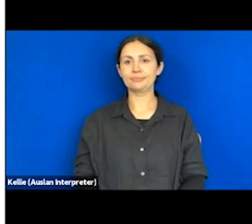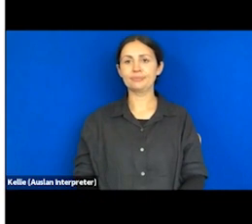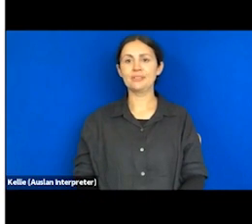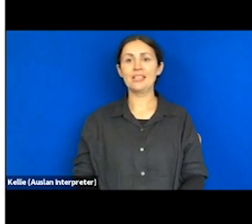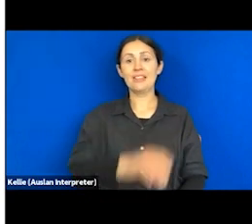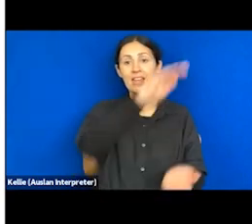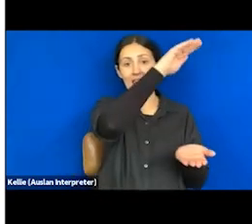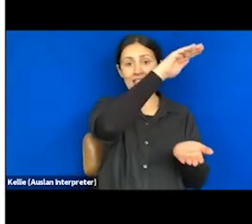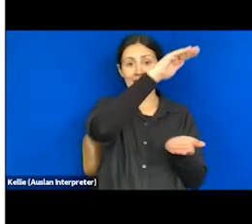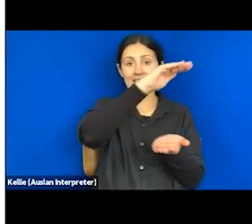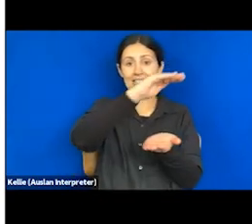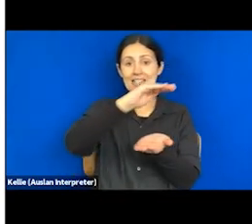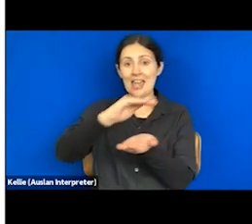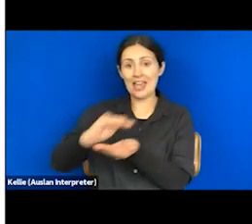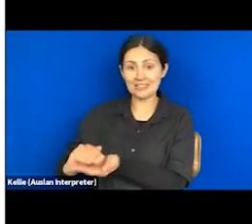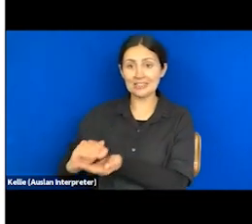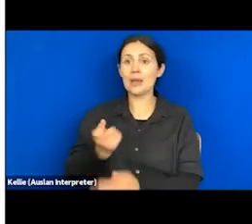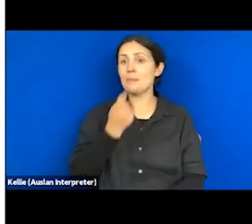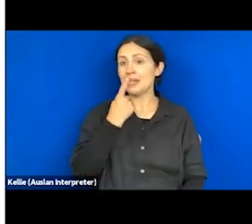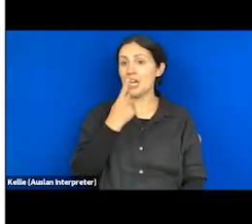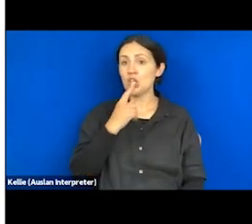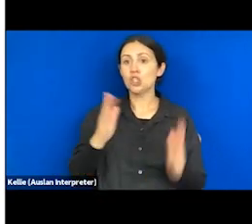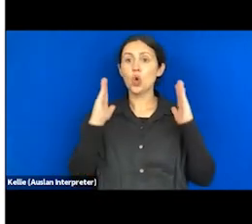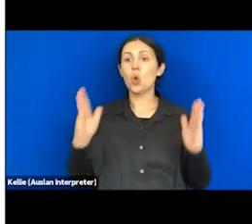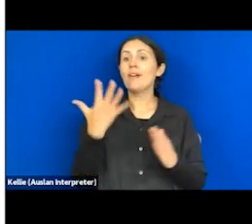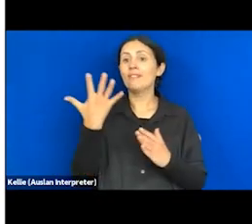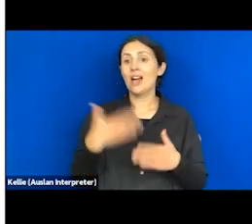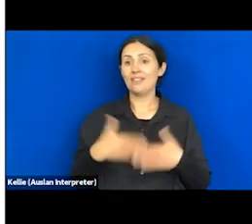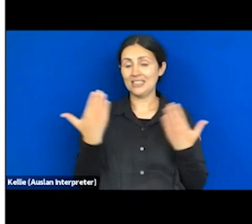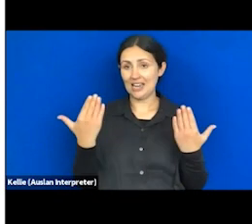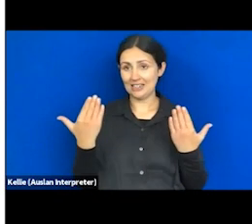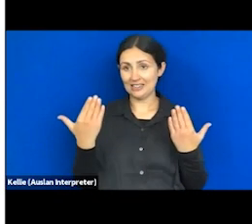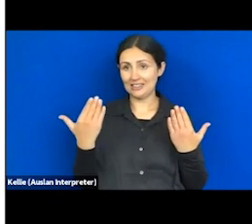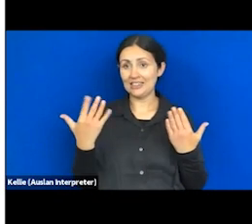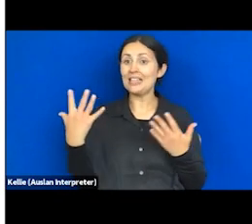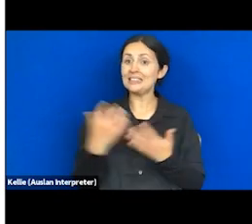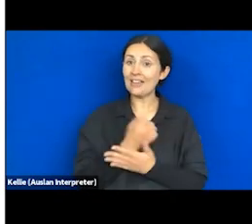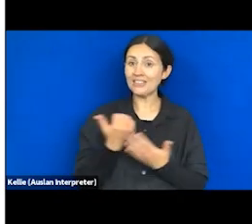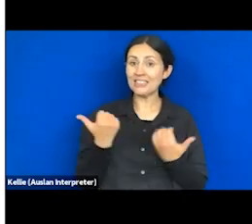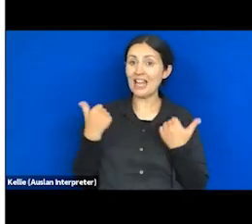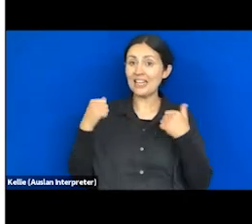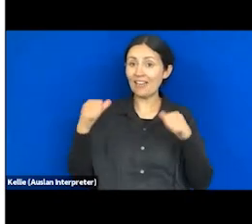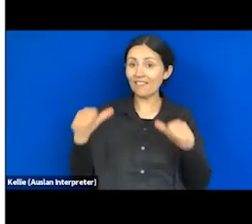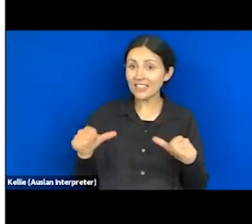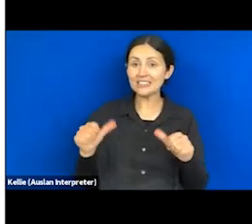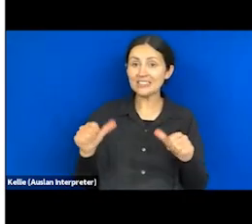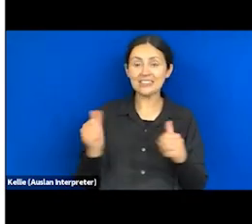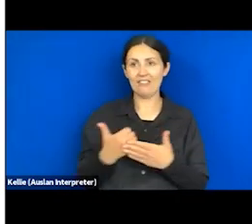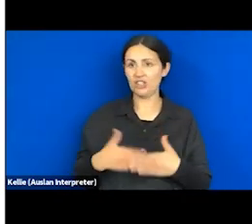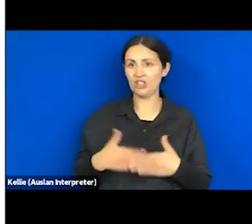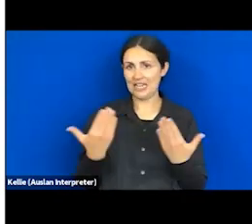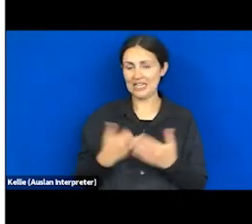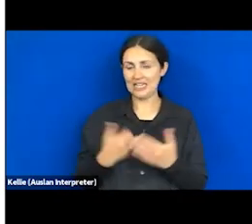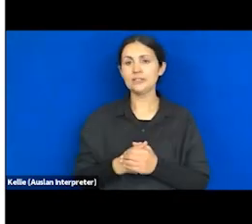the medication over the first 5 days of their admission, and safety and efficacy measures are conducted daily. This is